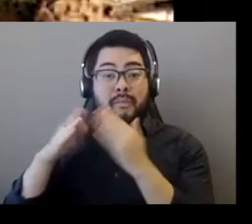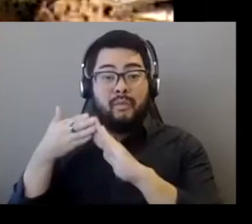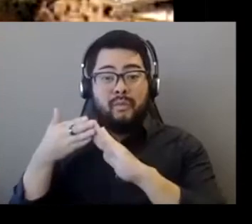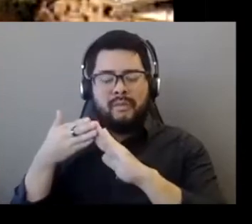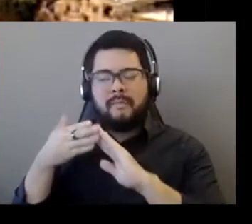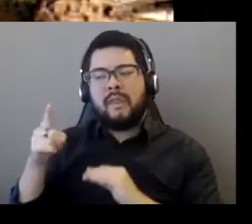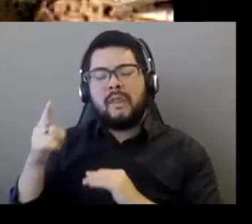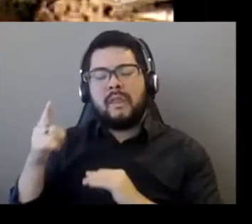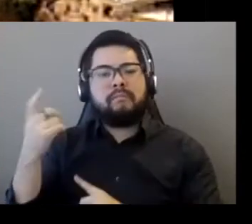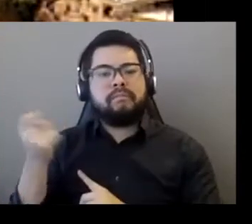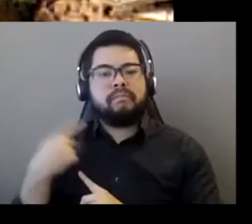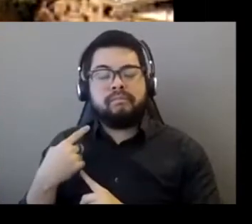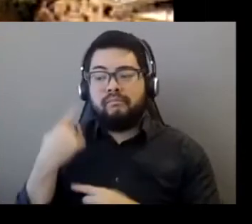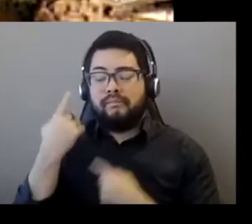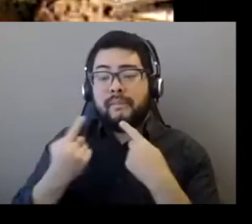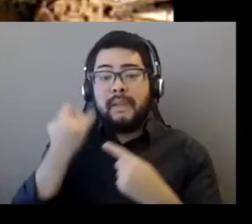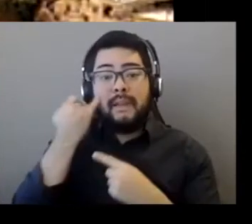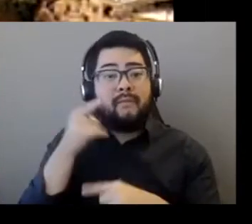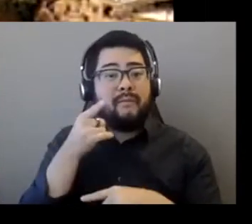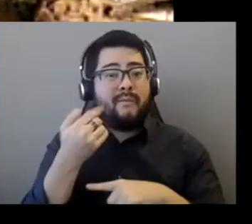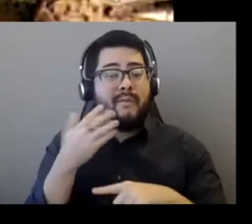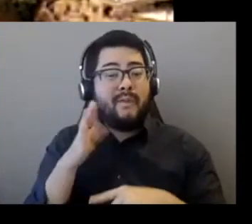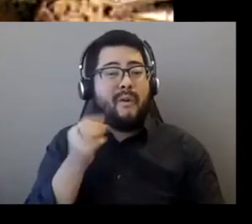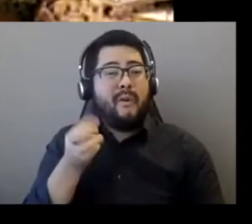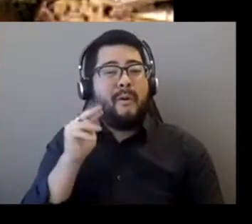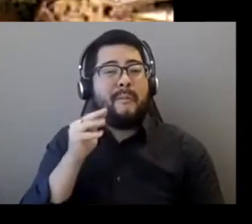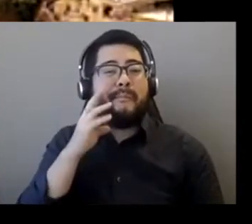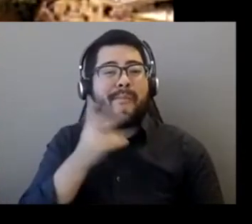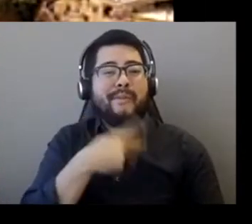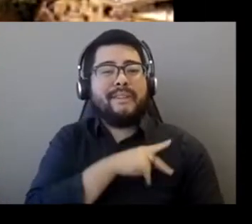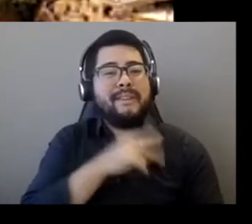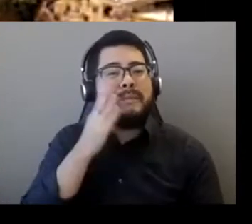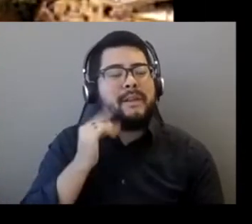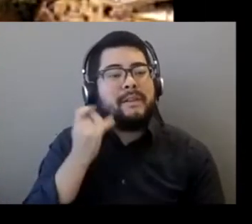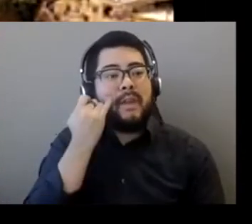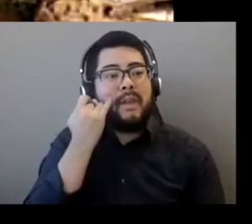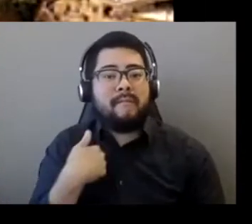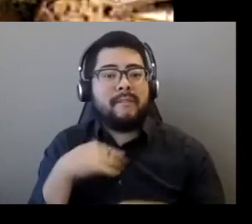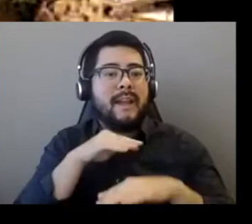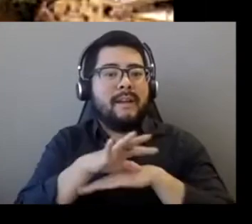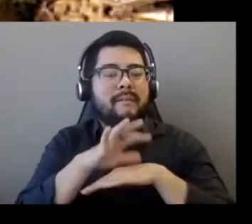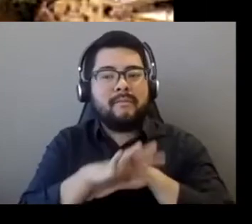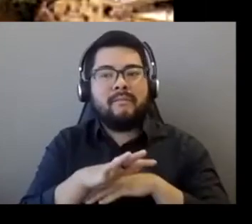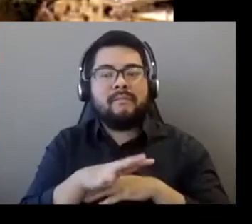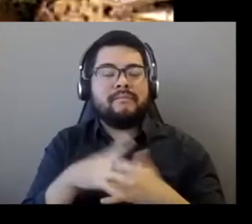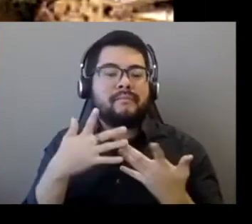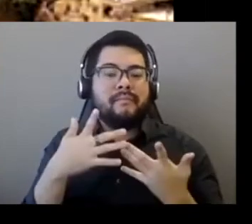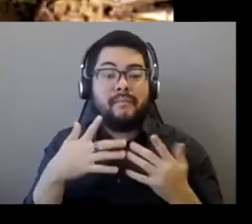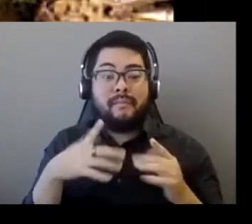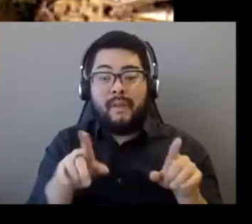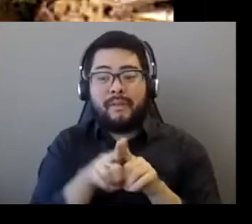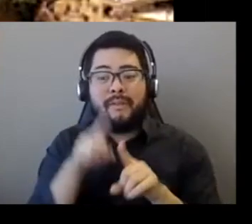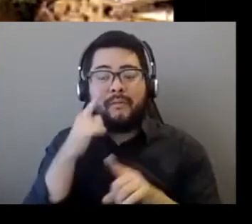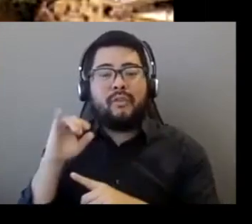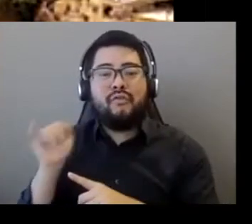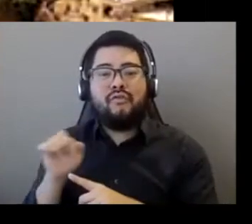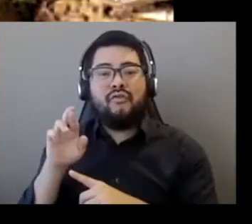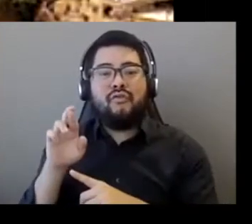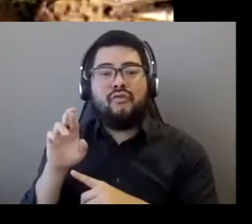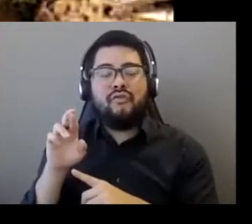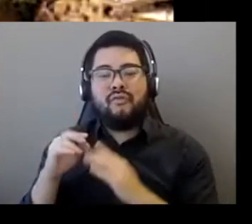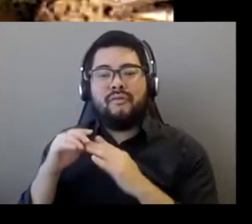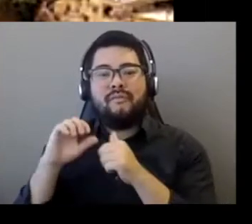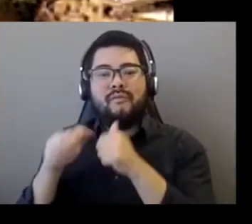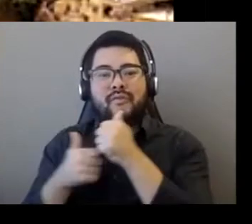are wondering if you have advice from your personal experience for especially junior scholars who want to create